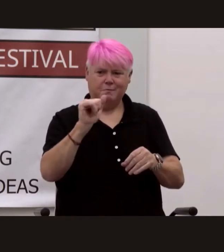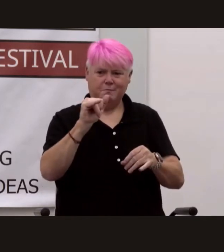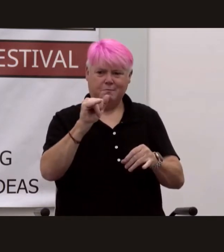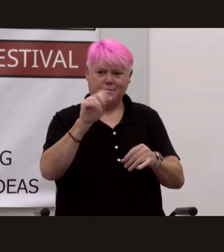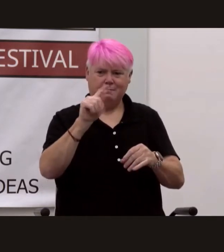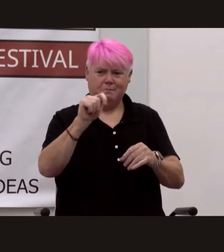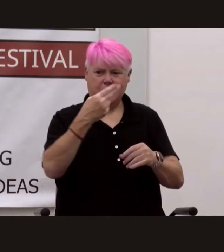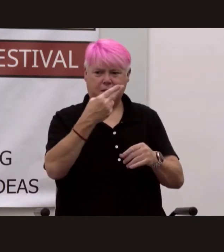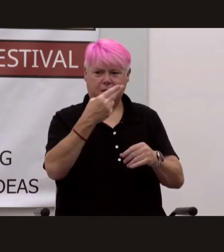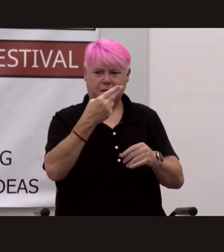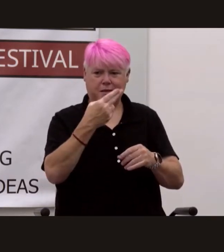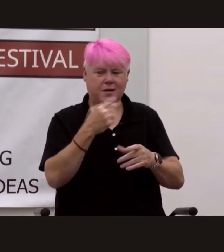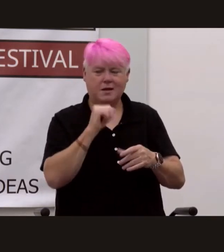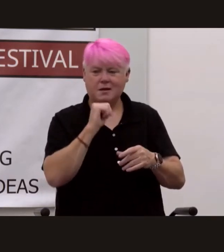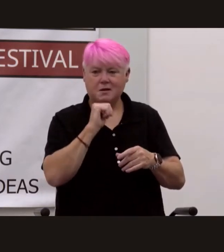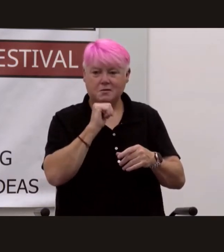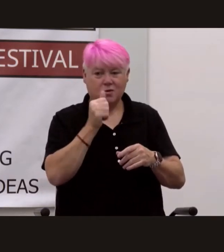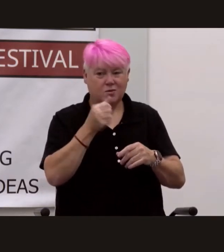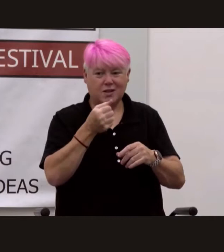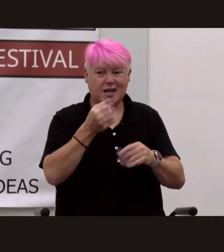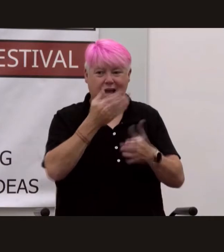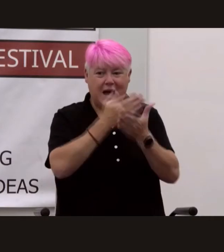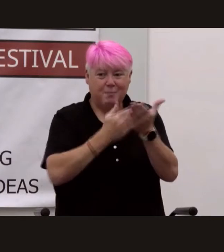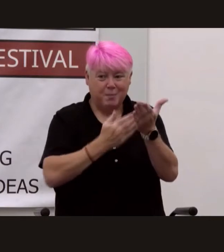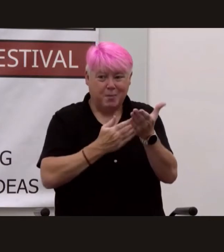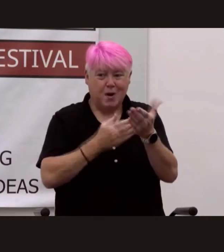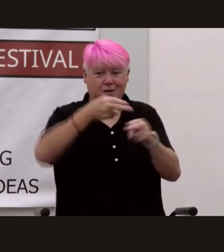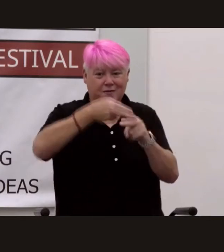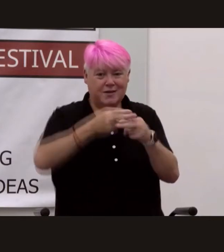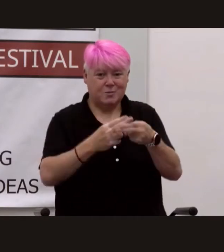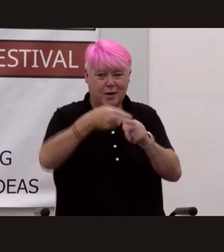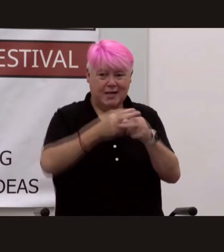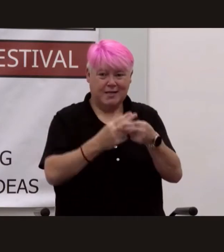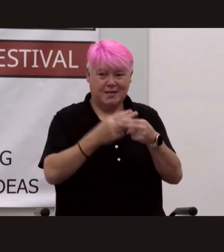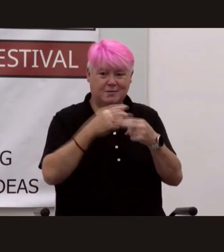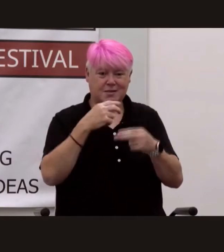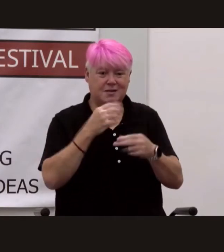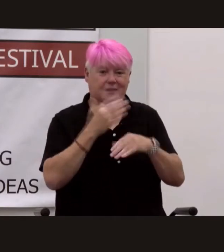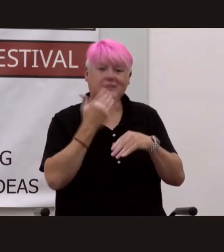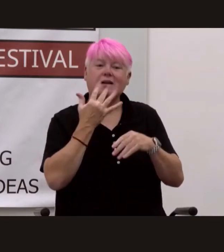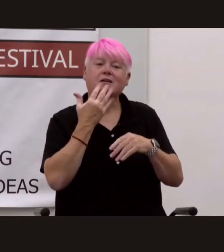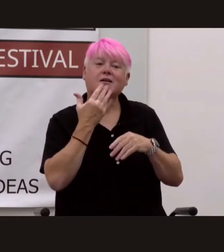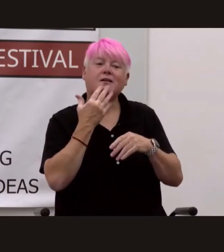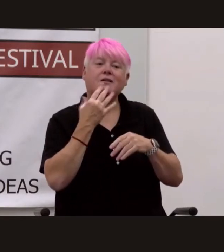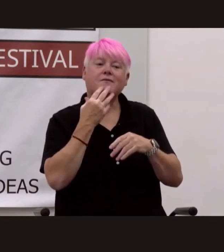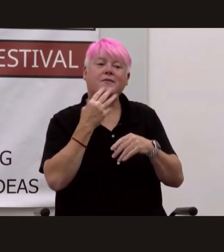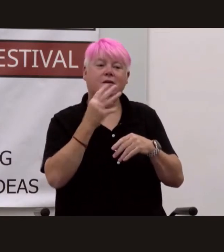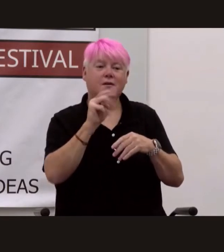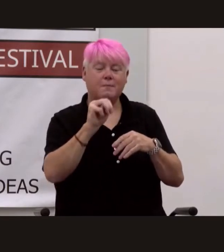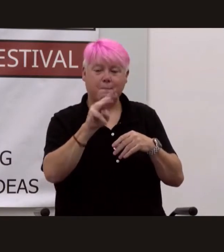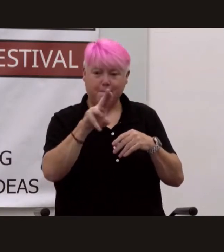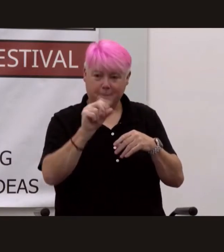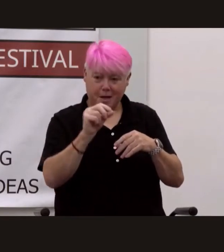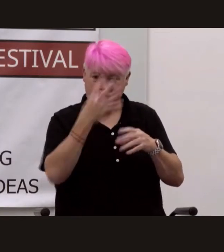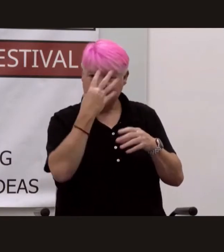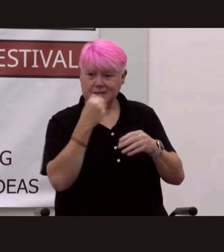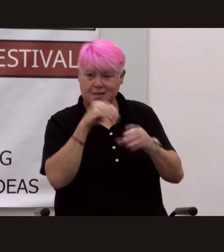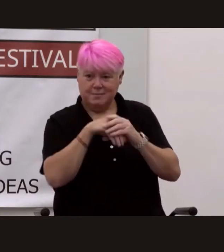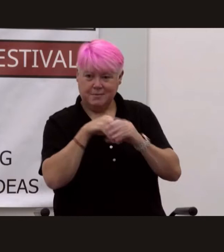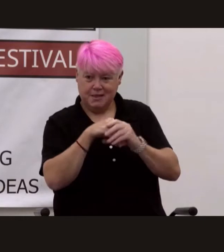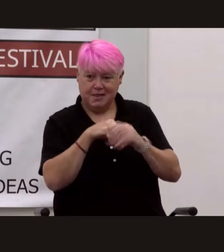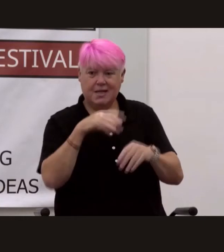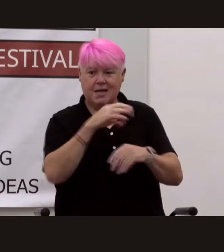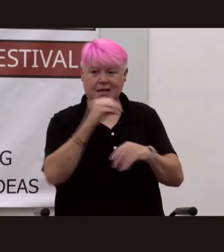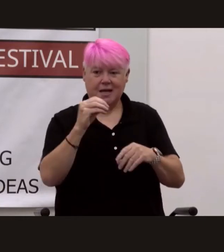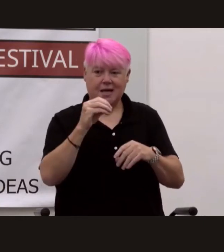half his natural weight, he was the color of the mud he'd slept in. His stolen uniform was dingled with burrs, and